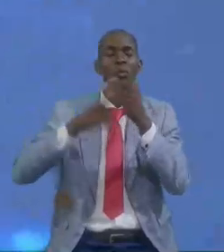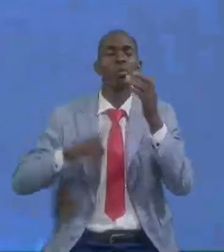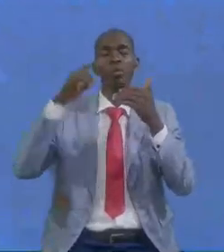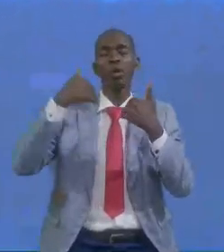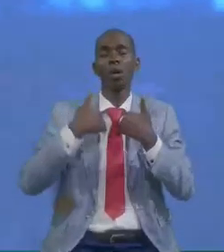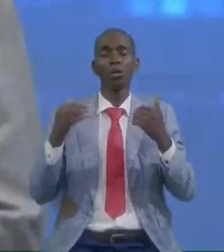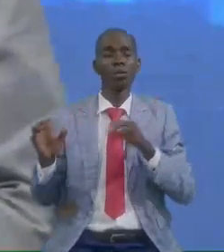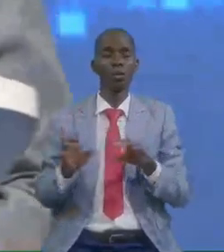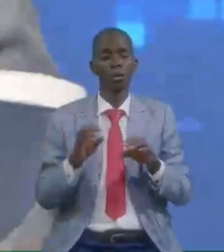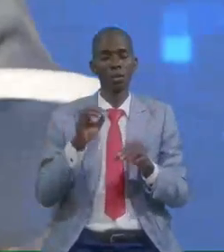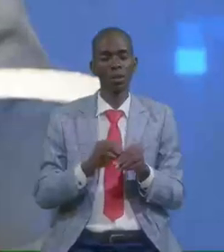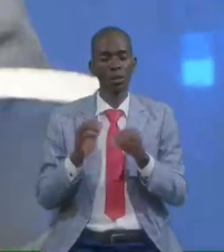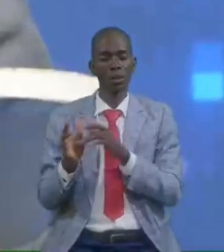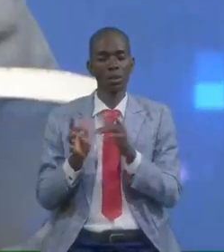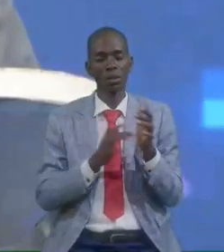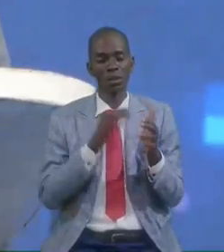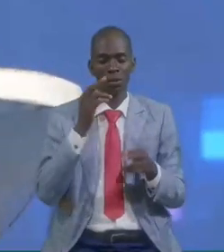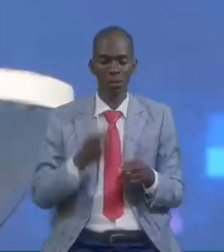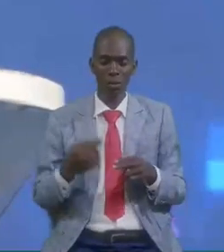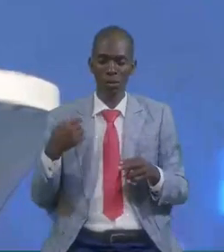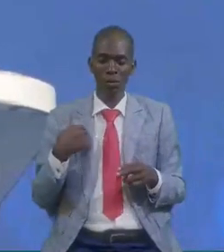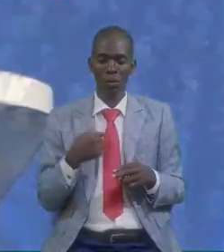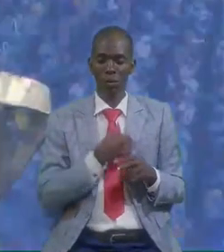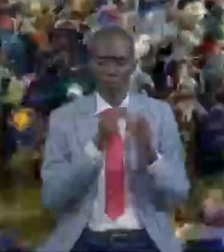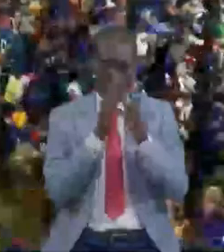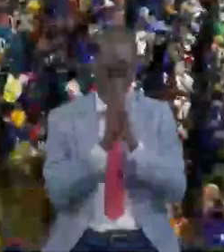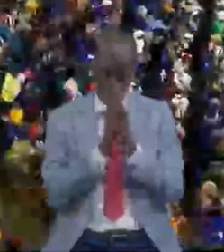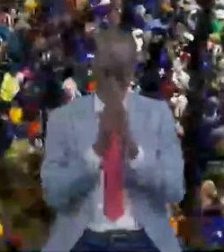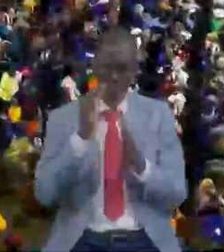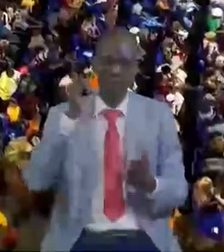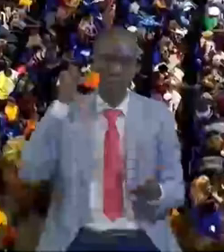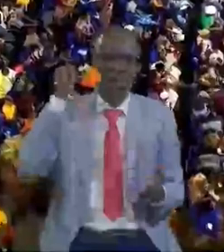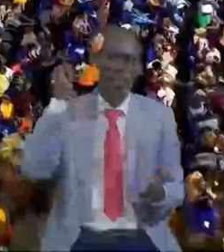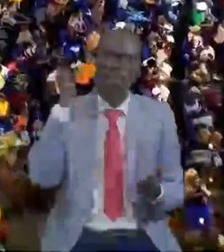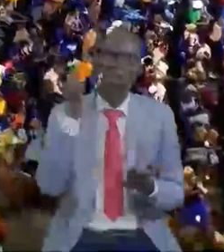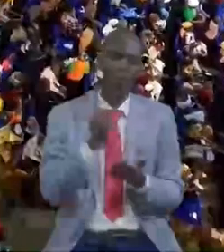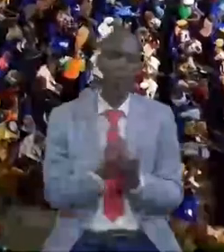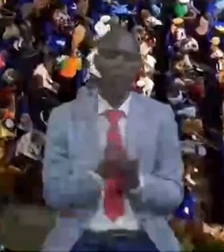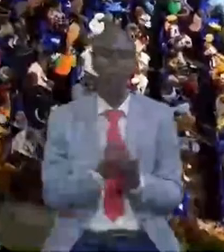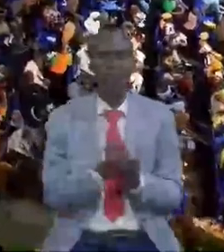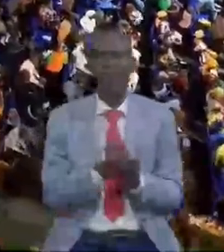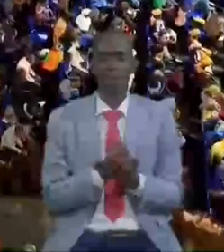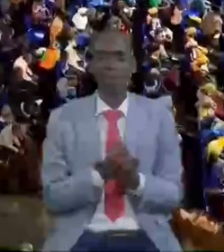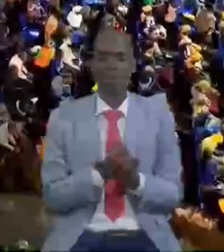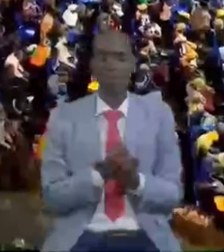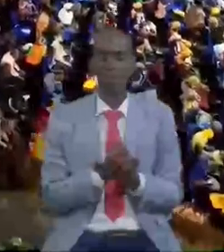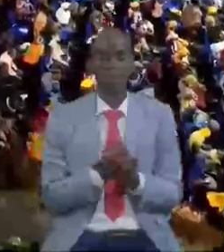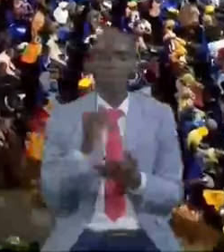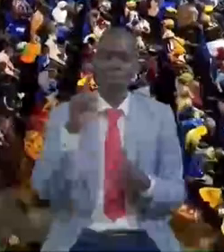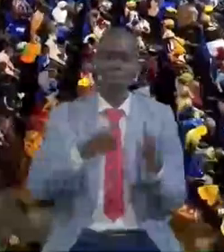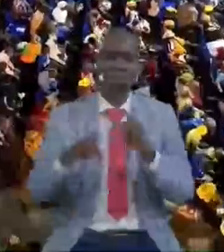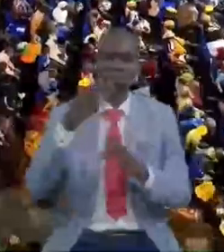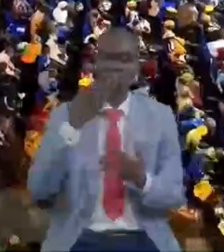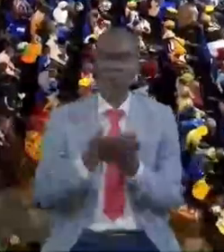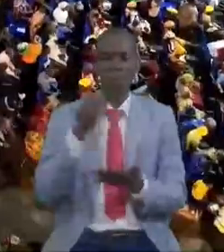as fait. Jesus' au nom name, de Jésus, we pray. Nous prions. A good amen. Un bon